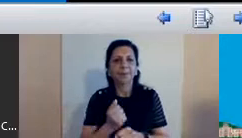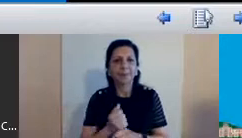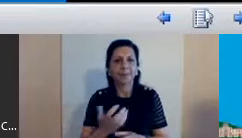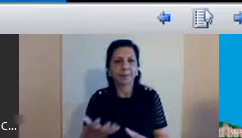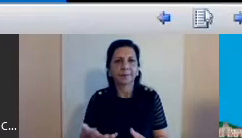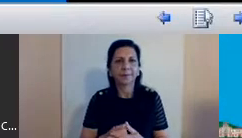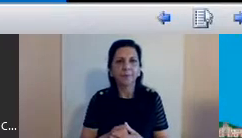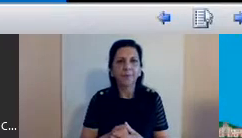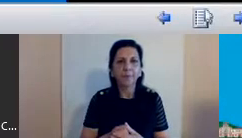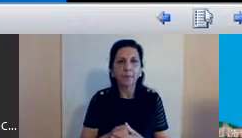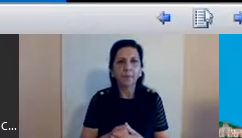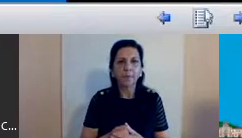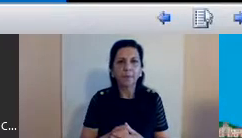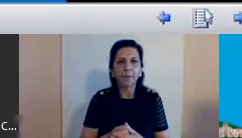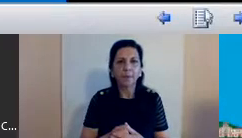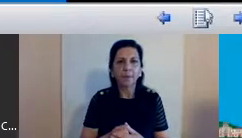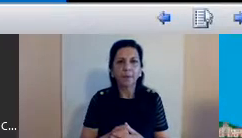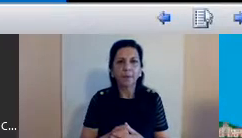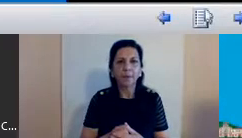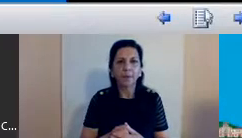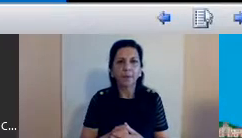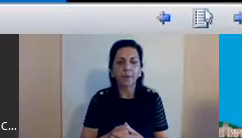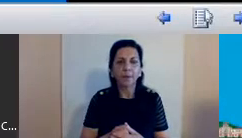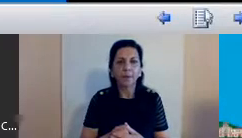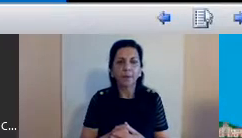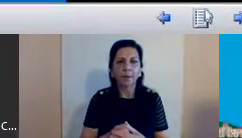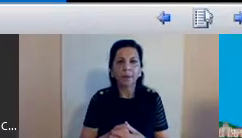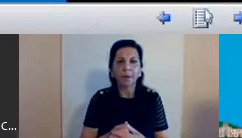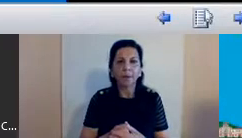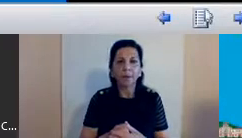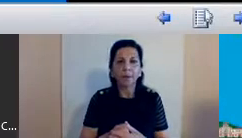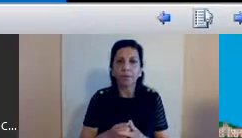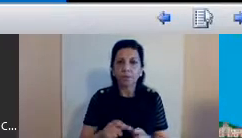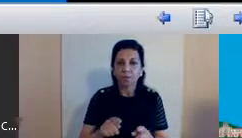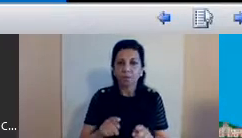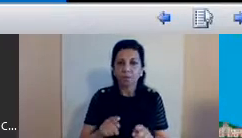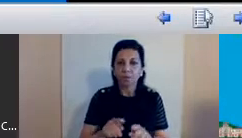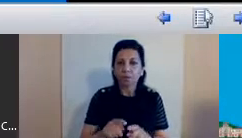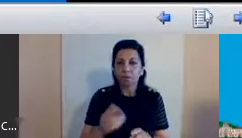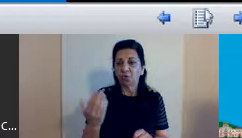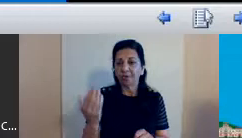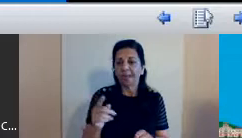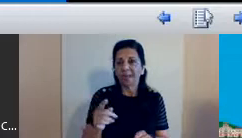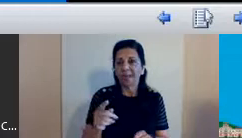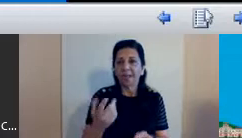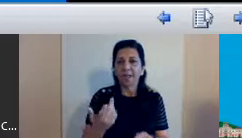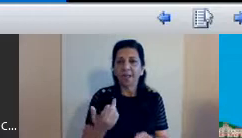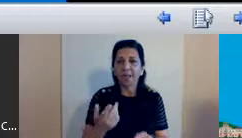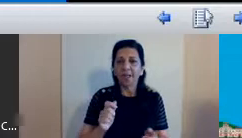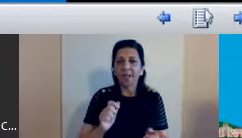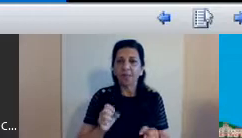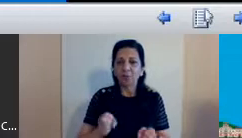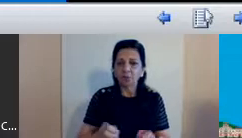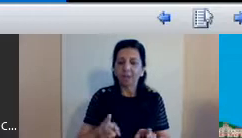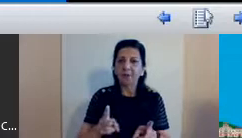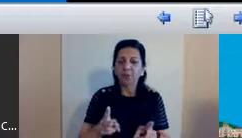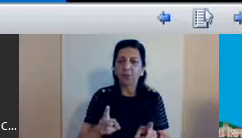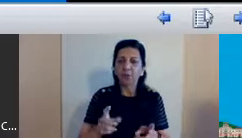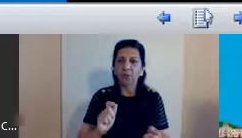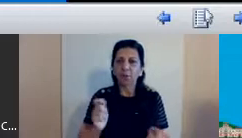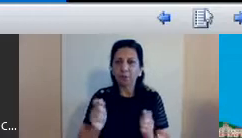on. And I've mentioned how do we lock in the positive benefits. And I suppose, you know, thinking about